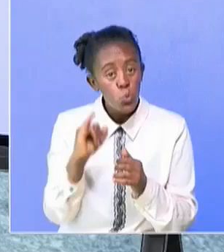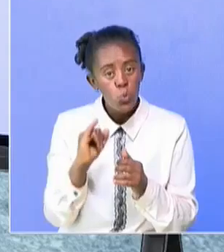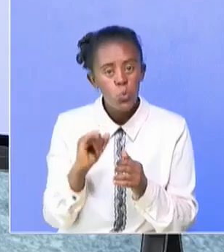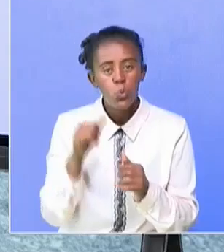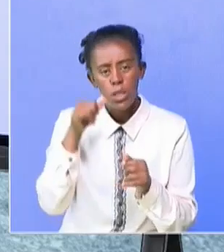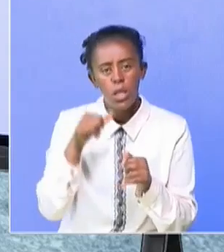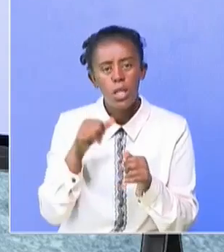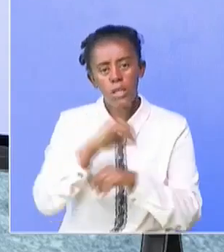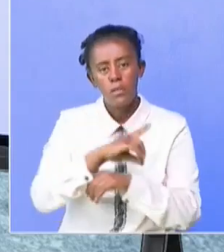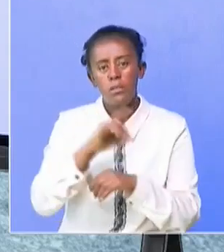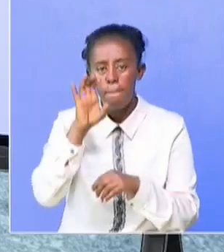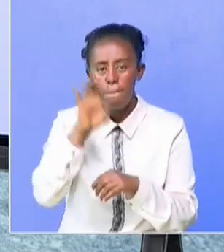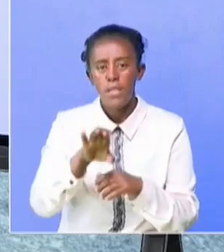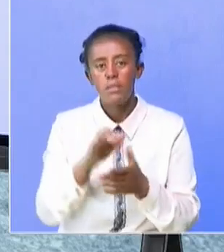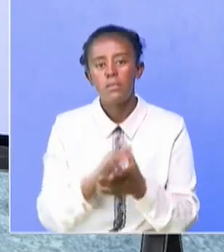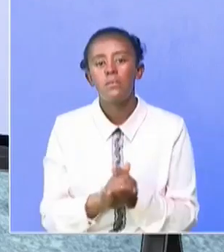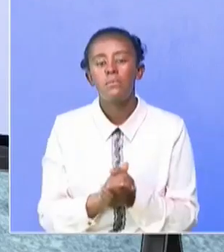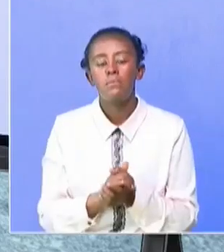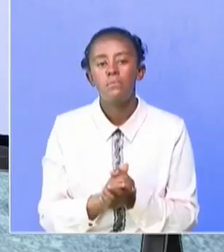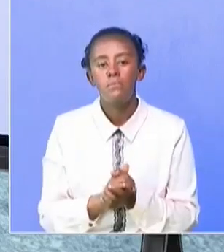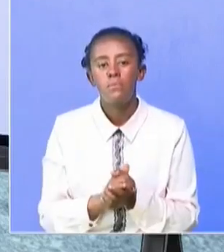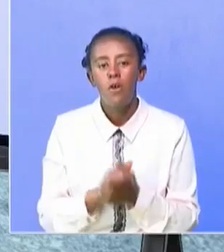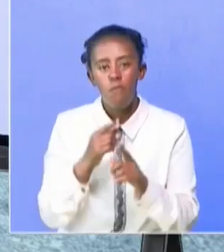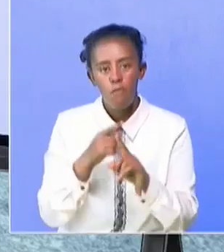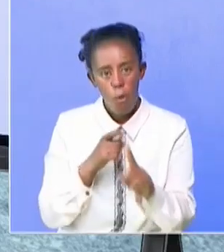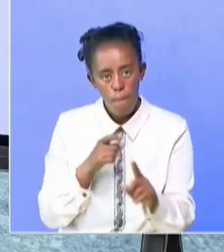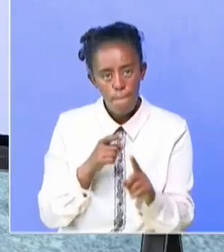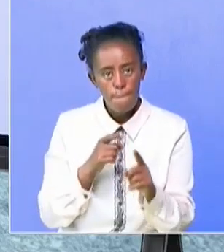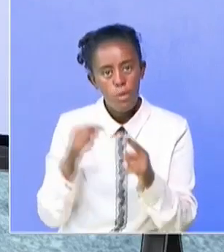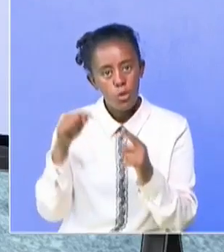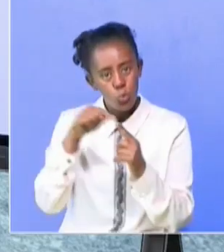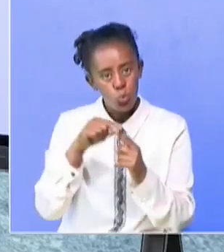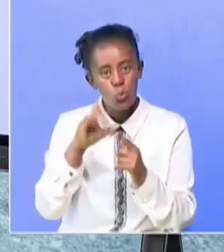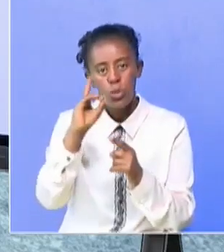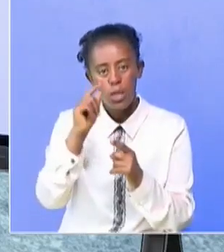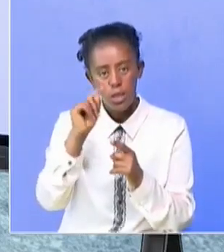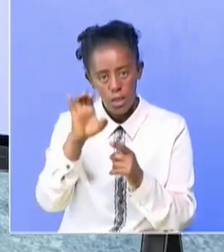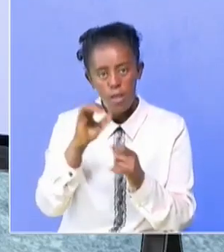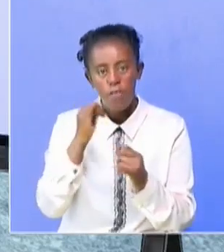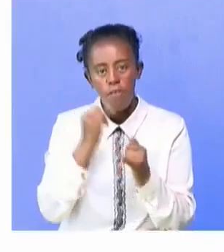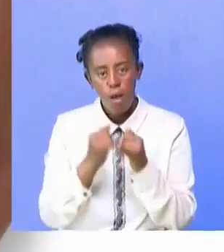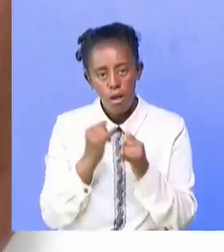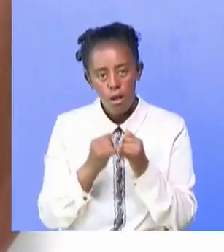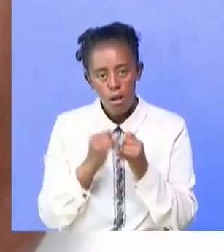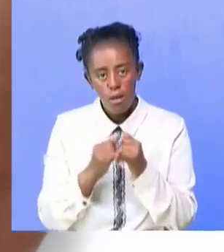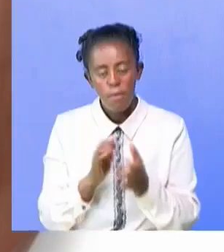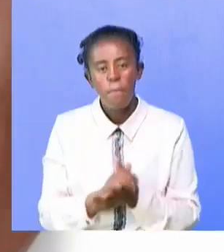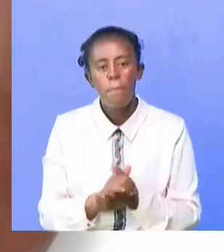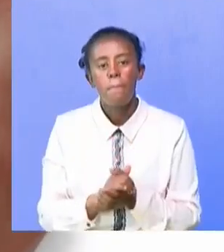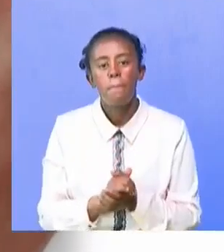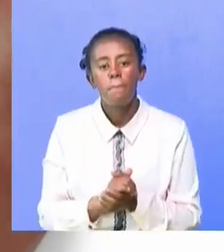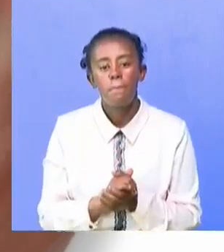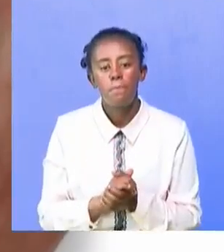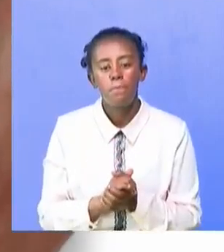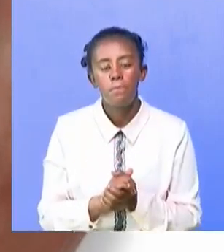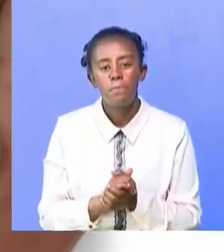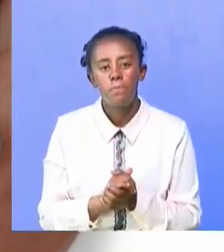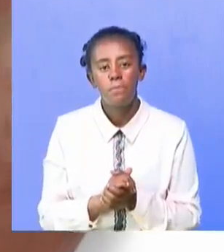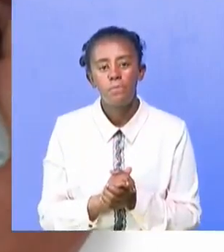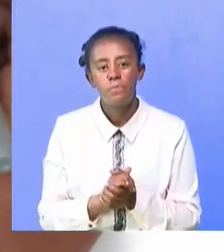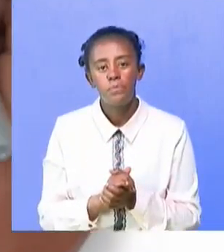must. To, from, date. Finally, subject. You